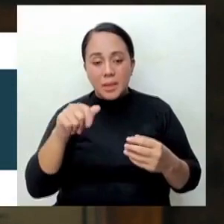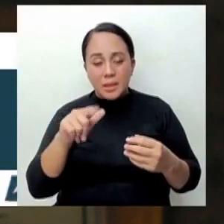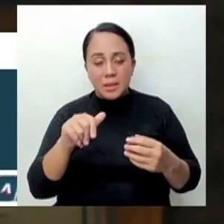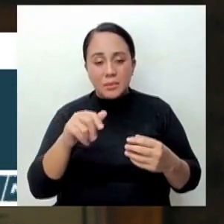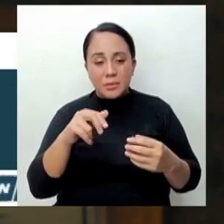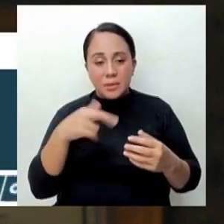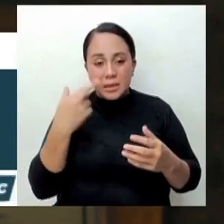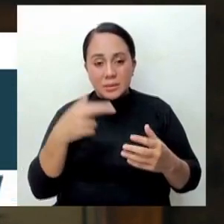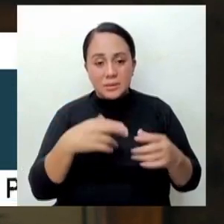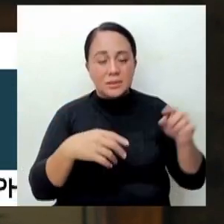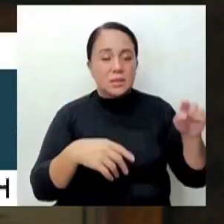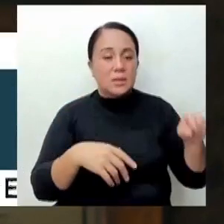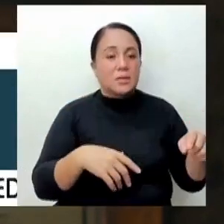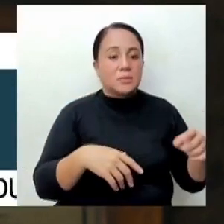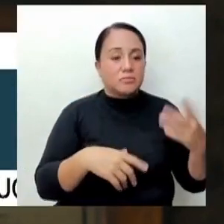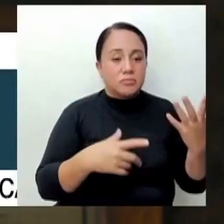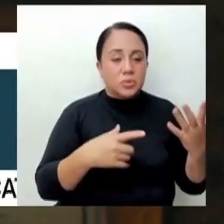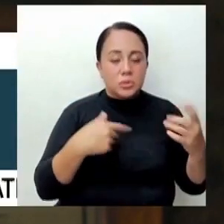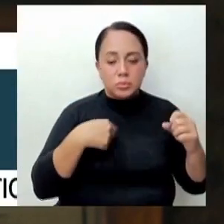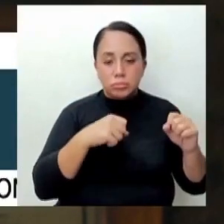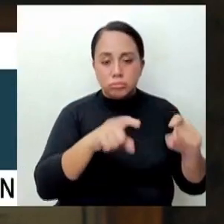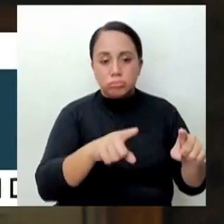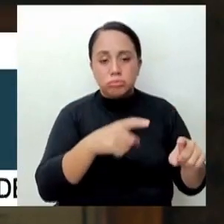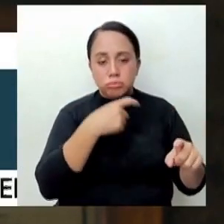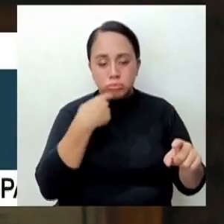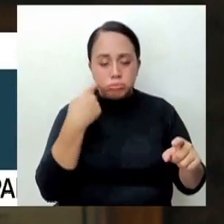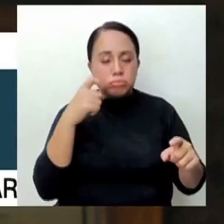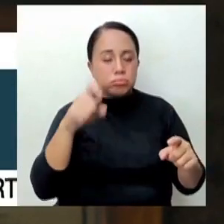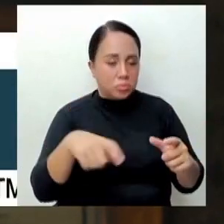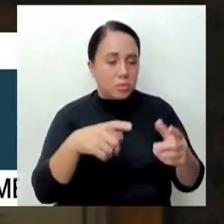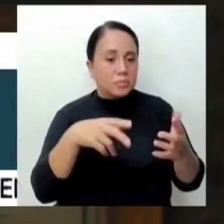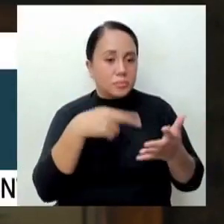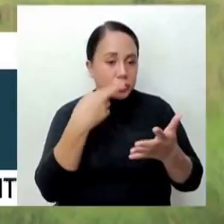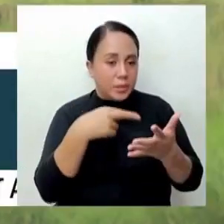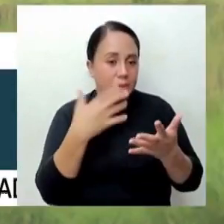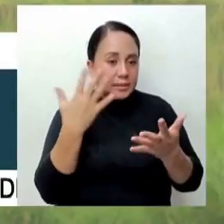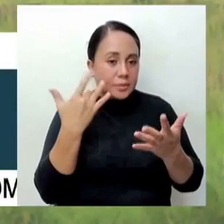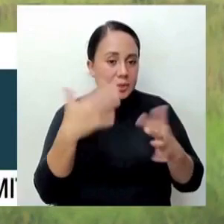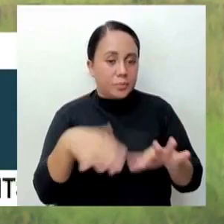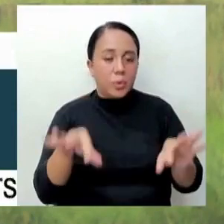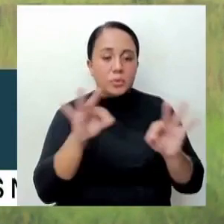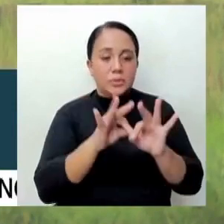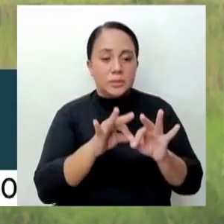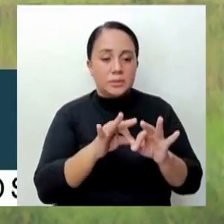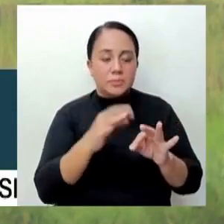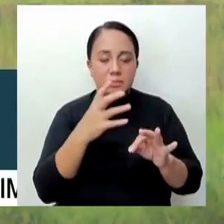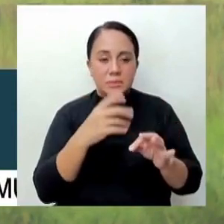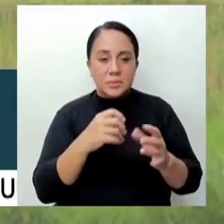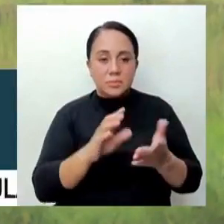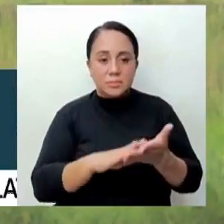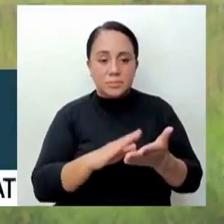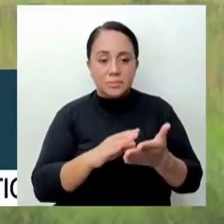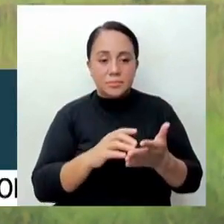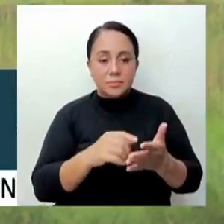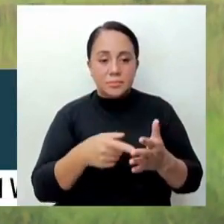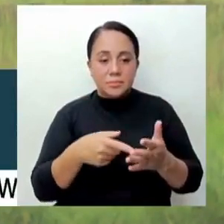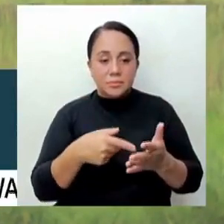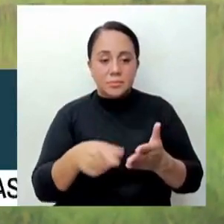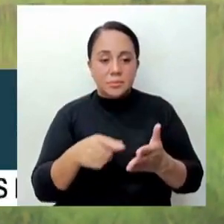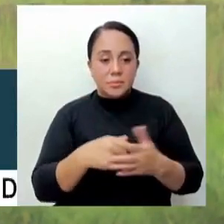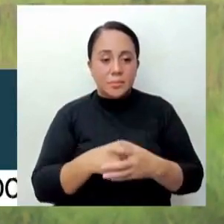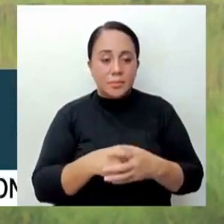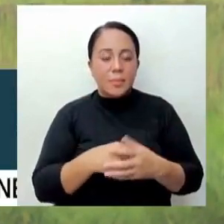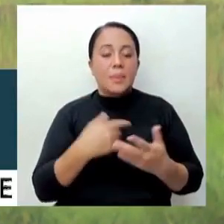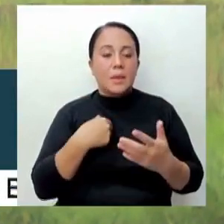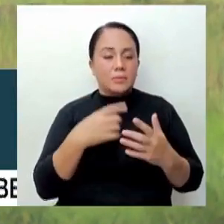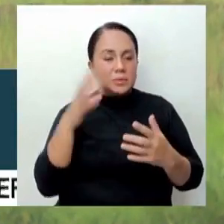na naibibenta ng ating magsasakan na tuyo ang kanilang palay para mas maganda ang presyo. FFFCI echoed the DA's earlier